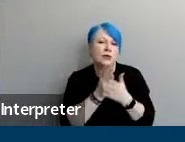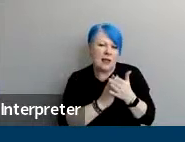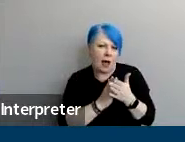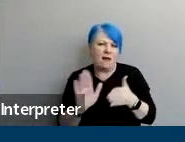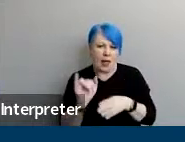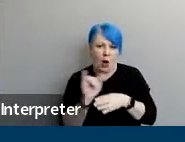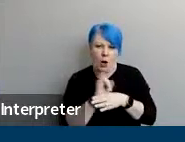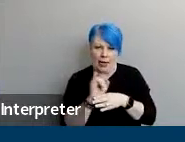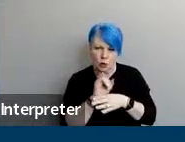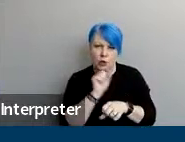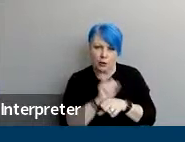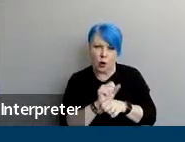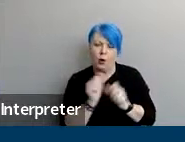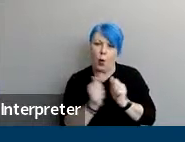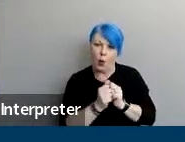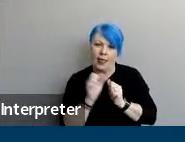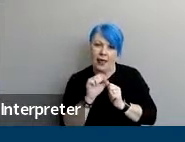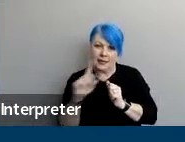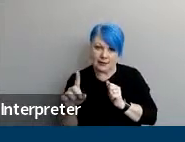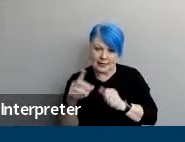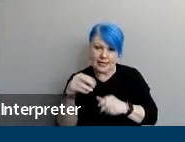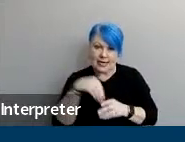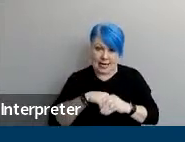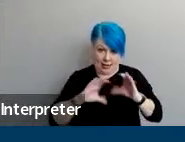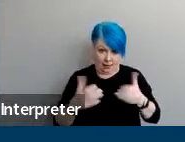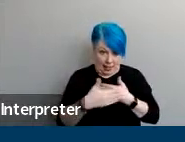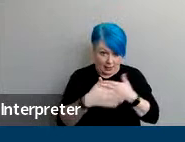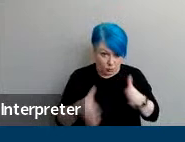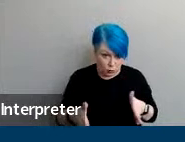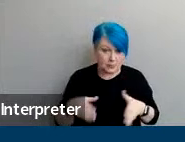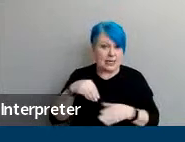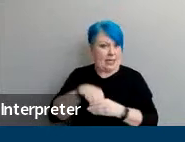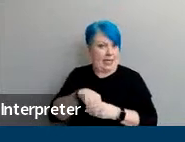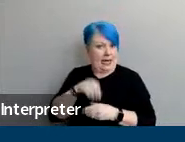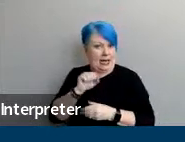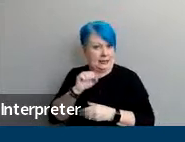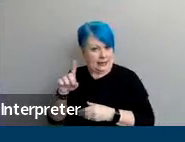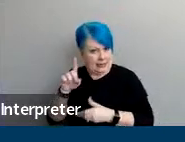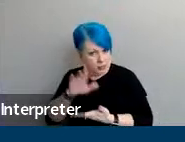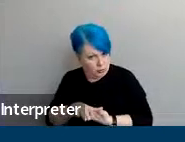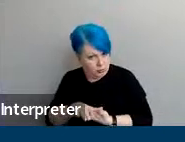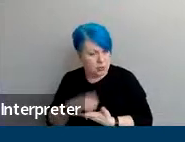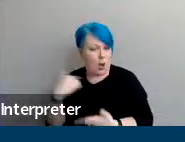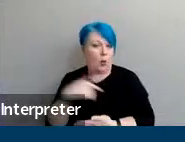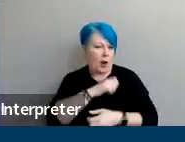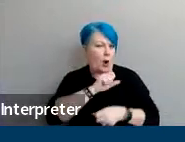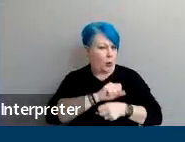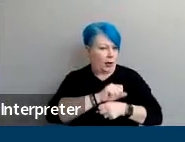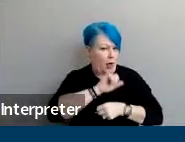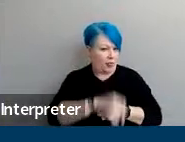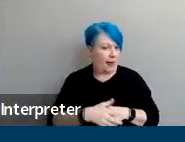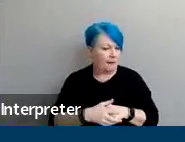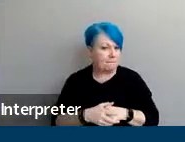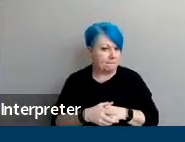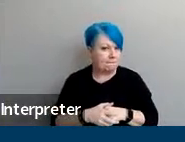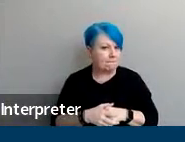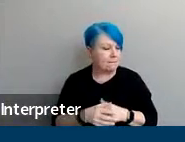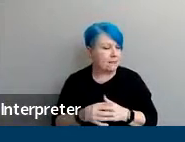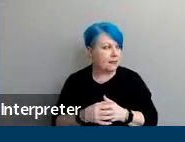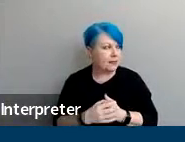they're like their internships, right, with us in our classrooms and in our schools. That's what we're working on to see if we can't get that movement, knowing